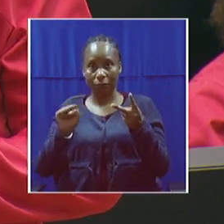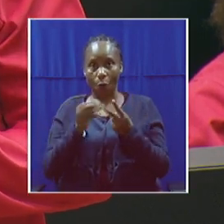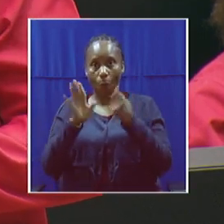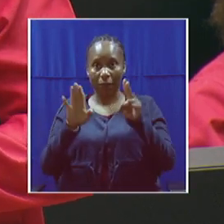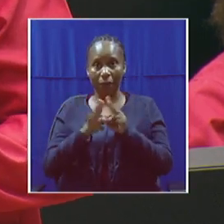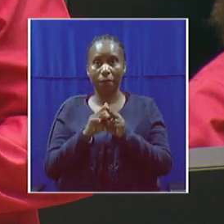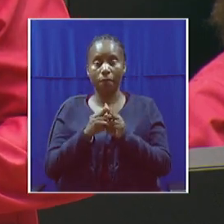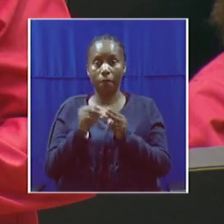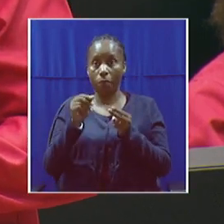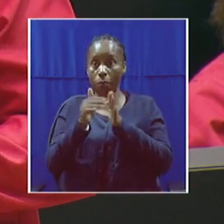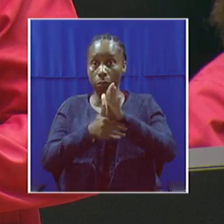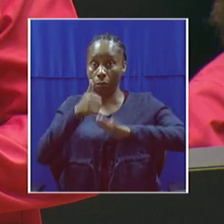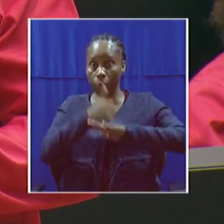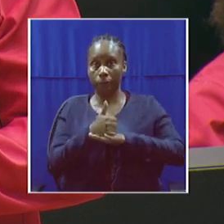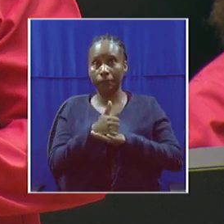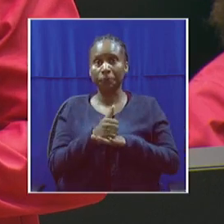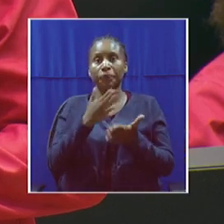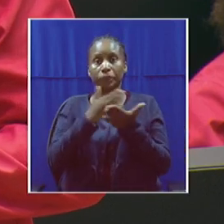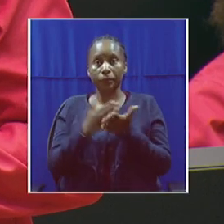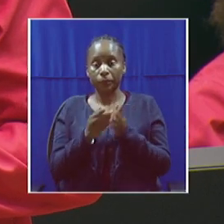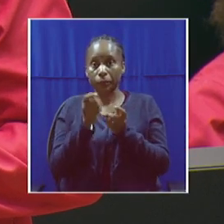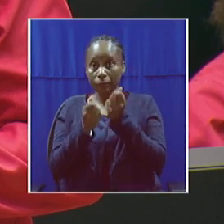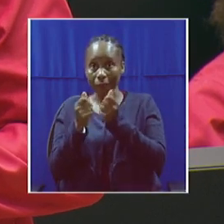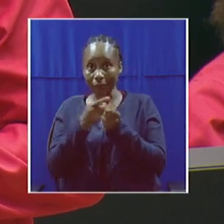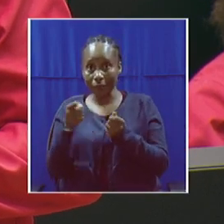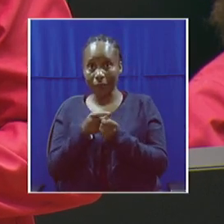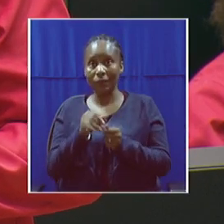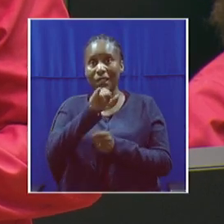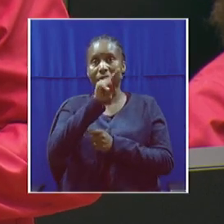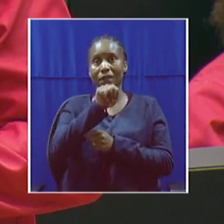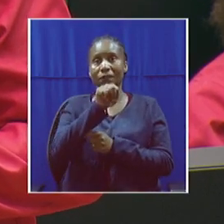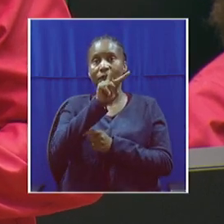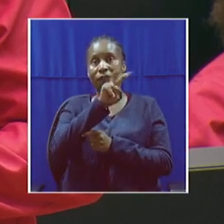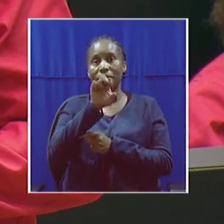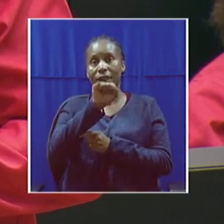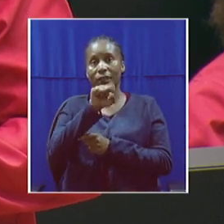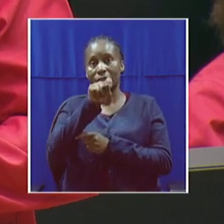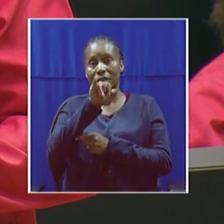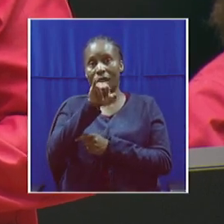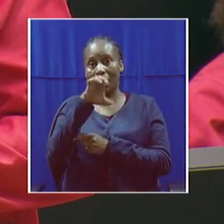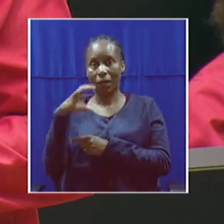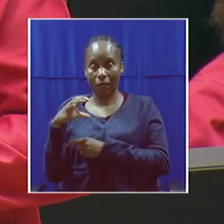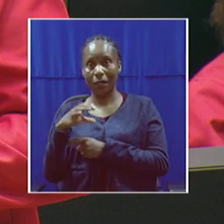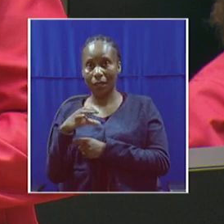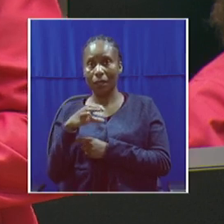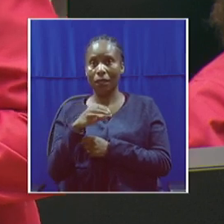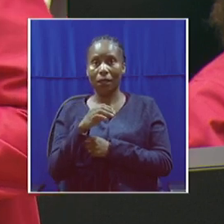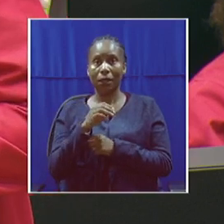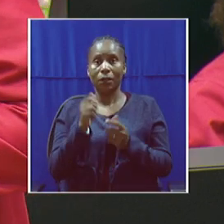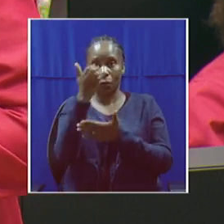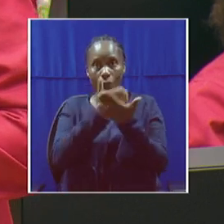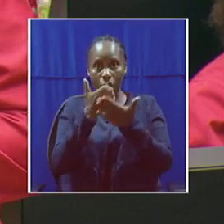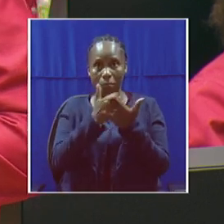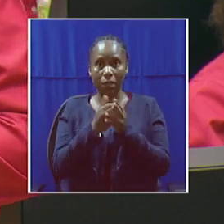contained in that perspective are in invested Economic Policy perspectives so basically invest Tech